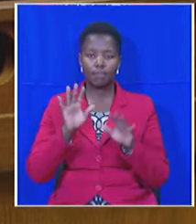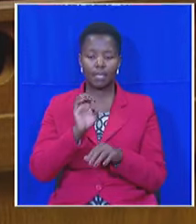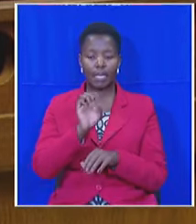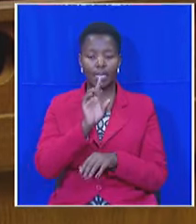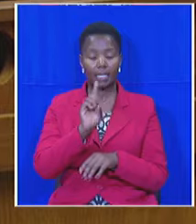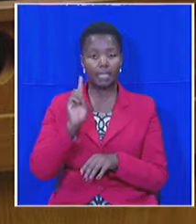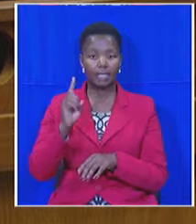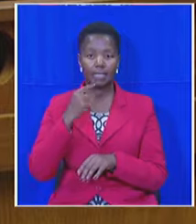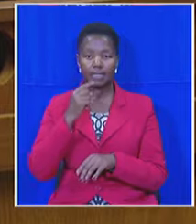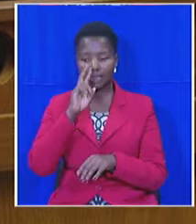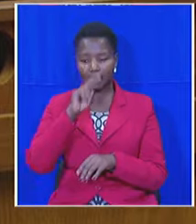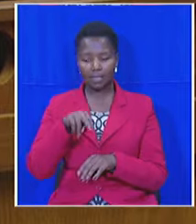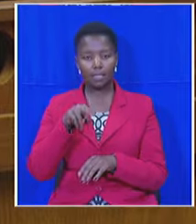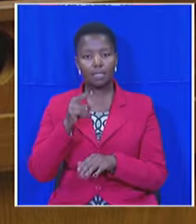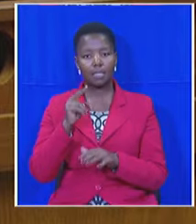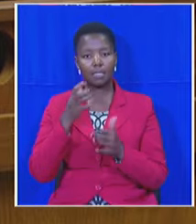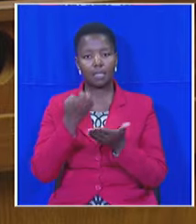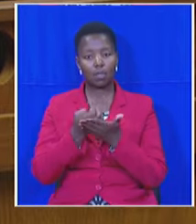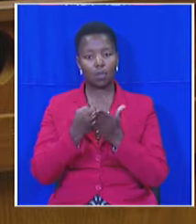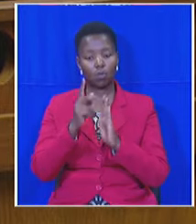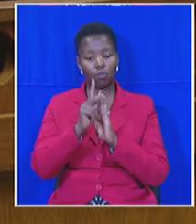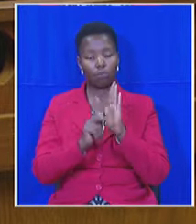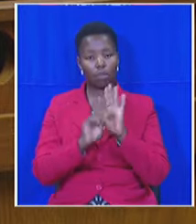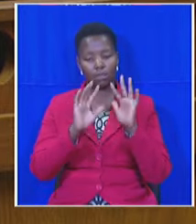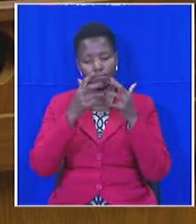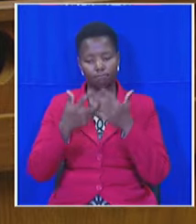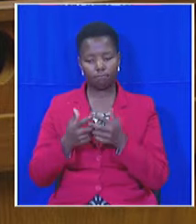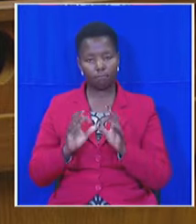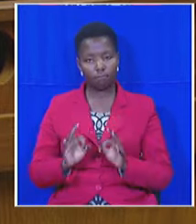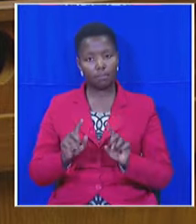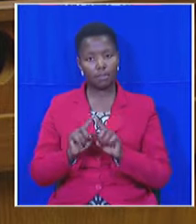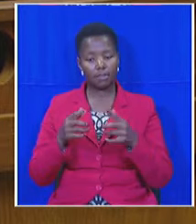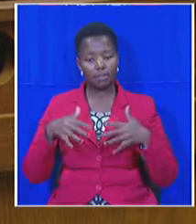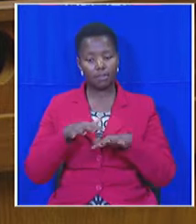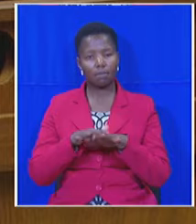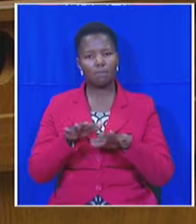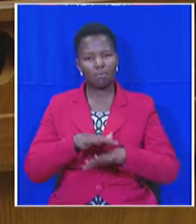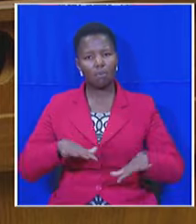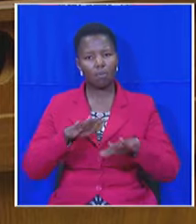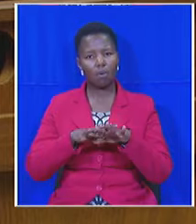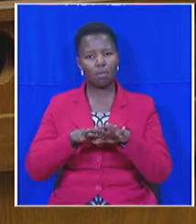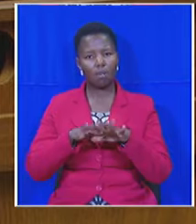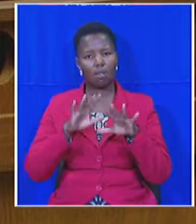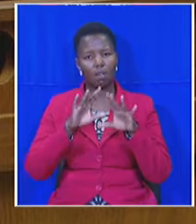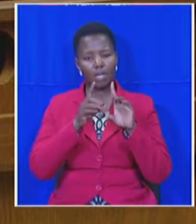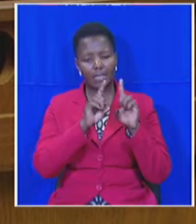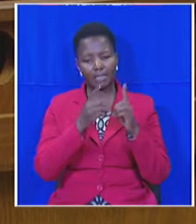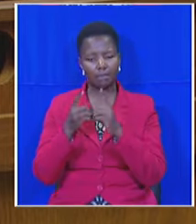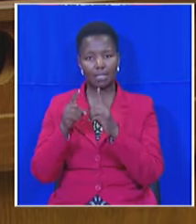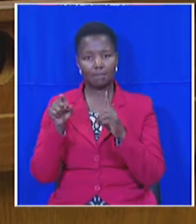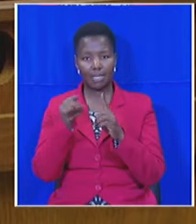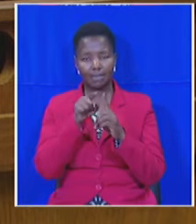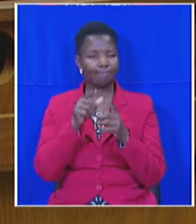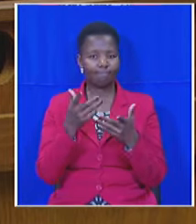going to bring coherence to economic policy making and implementation across state departments, but it has failed to do